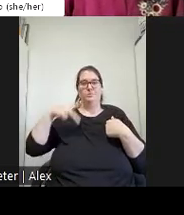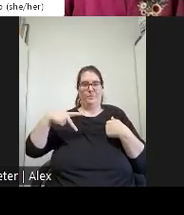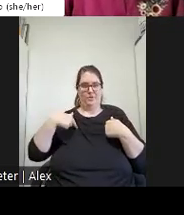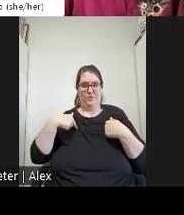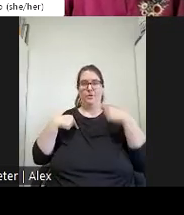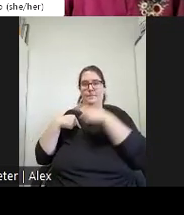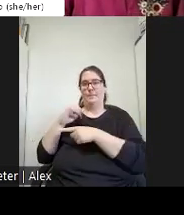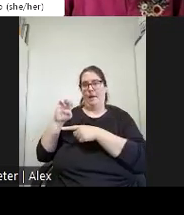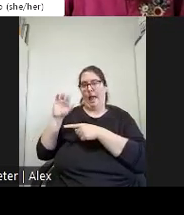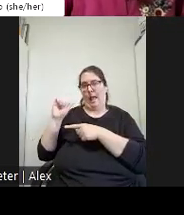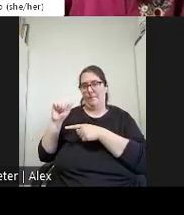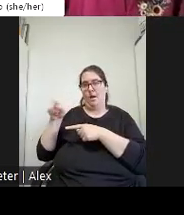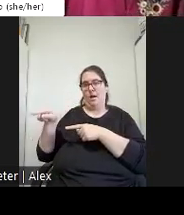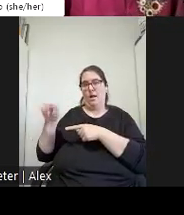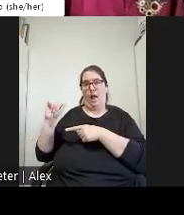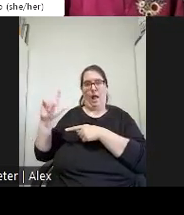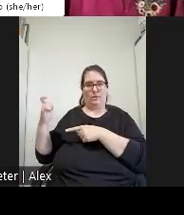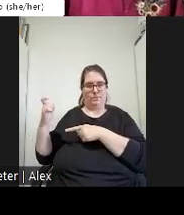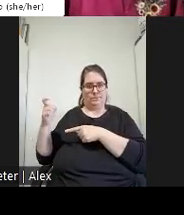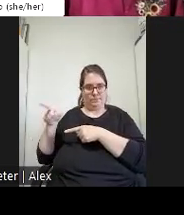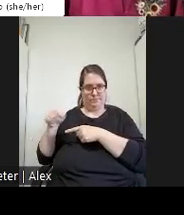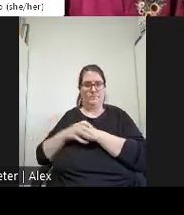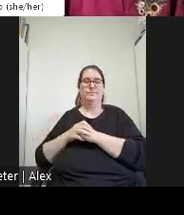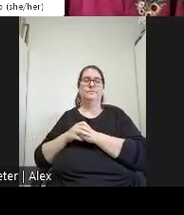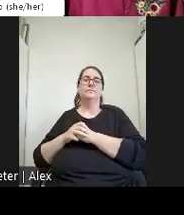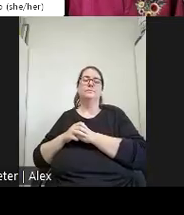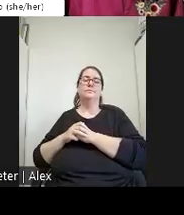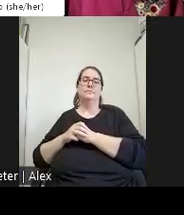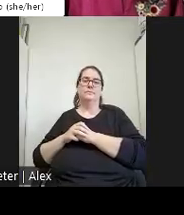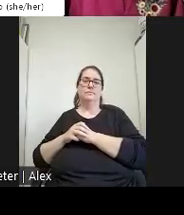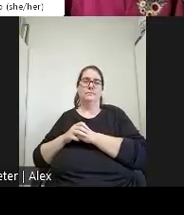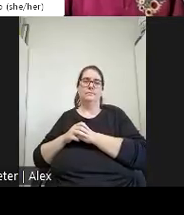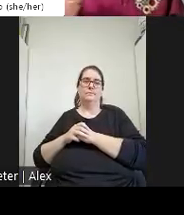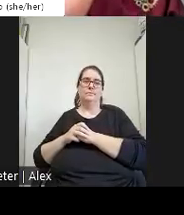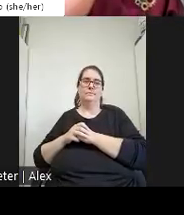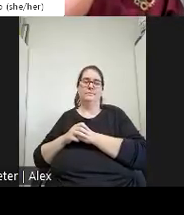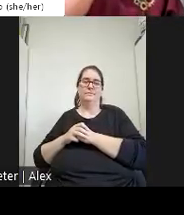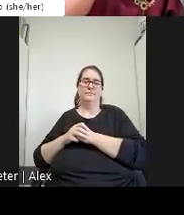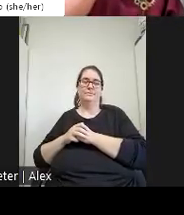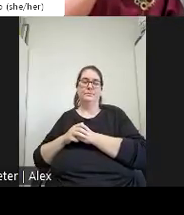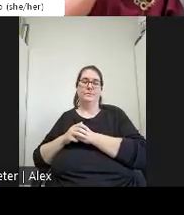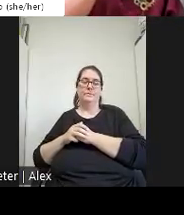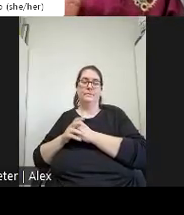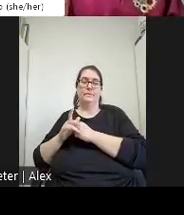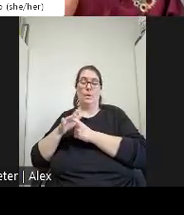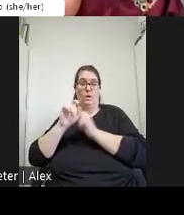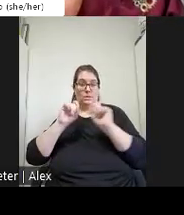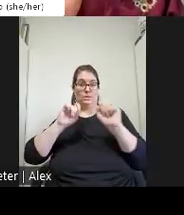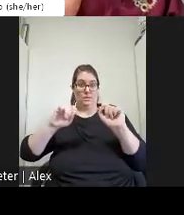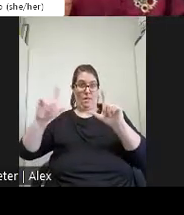will be Alex. And what you have on your slides